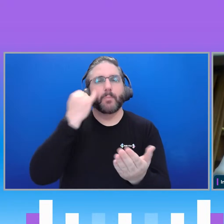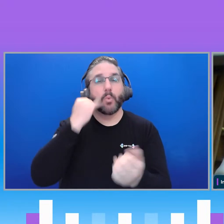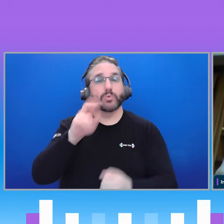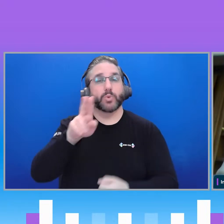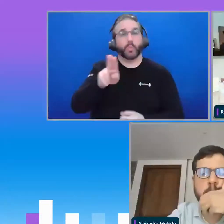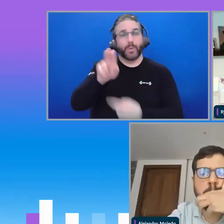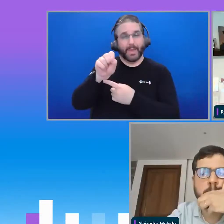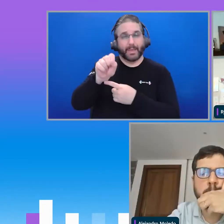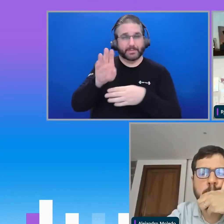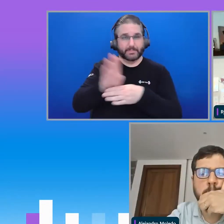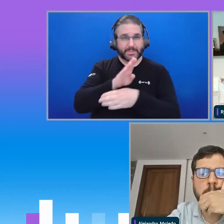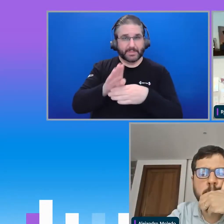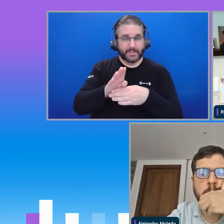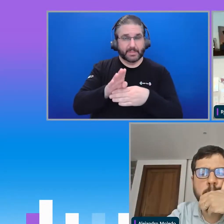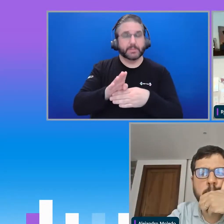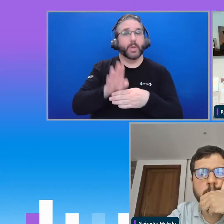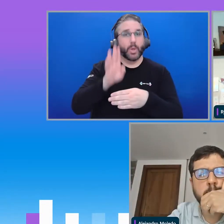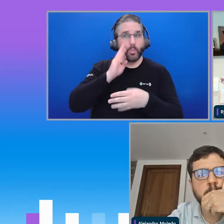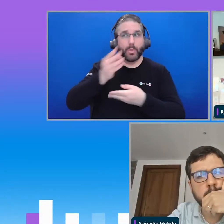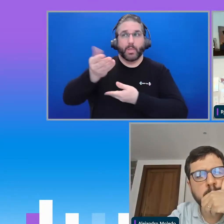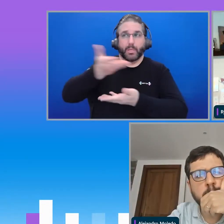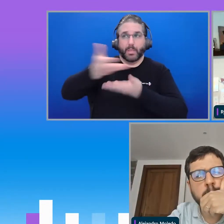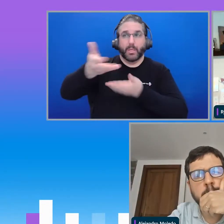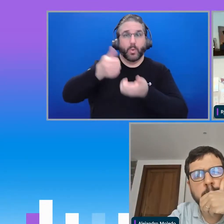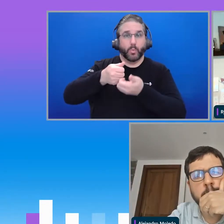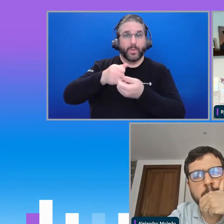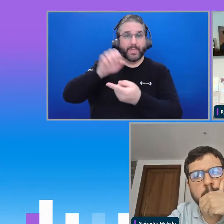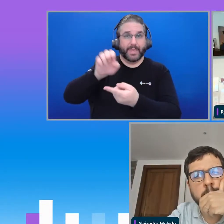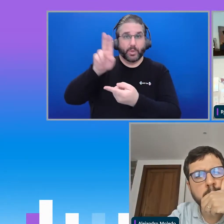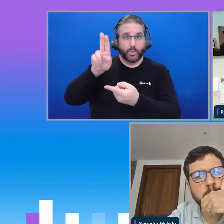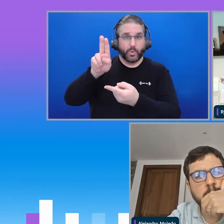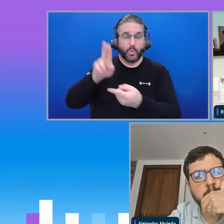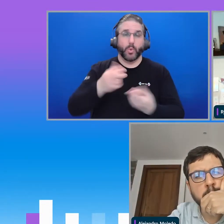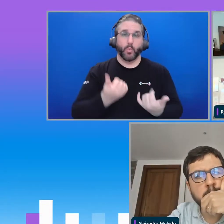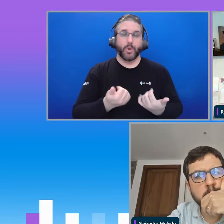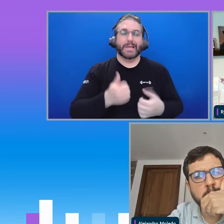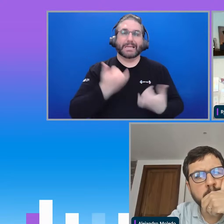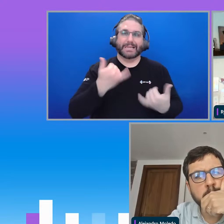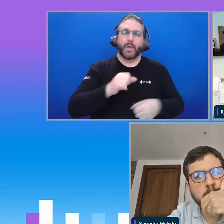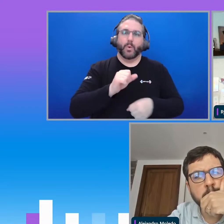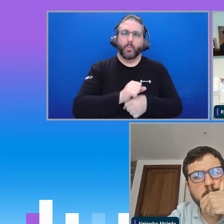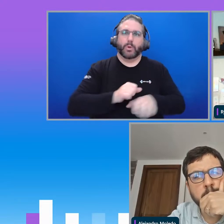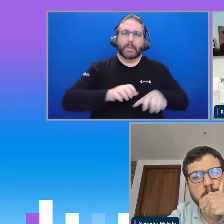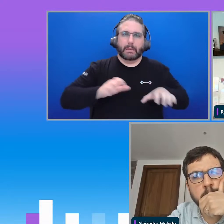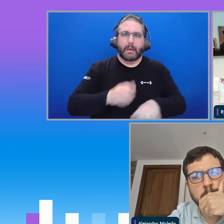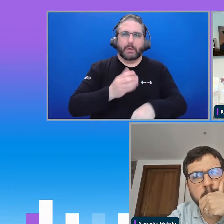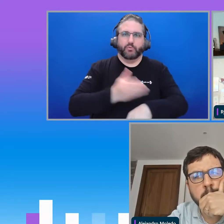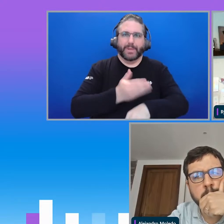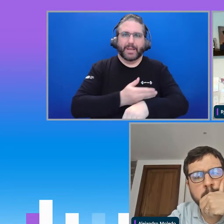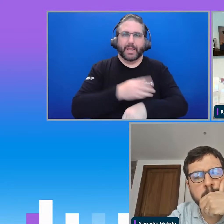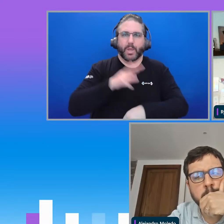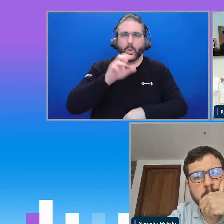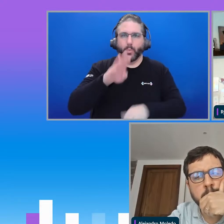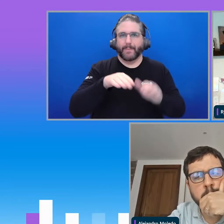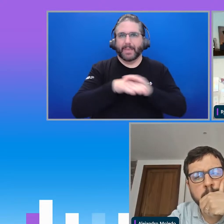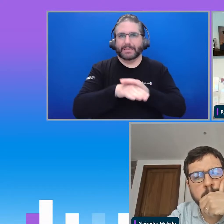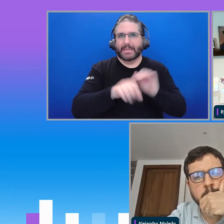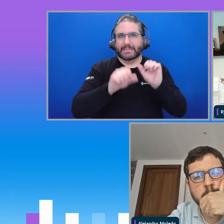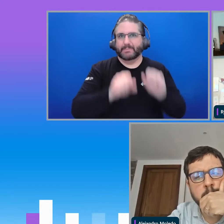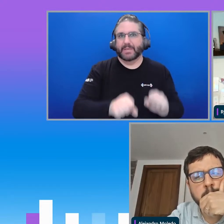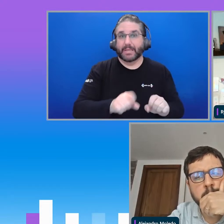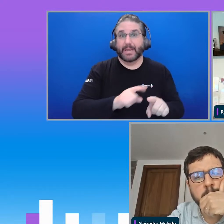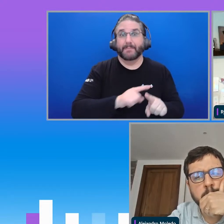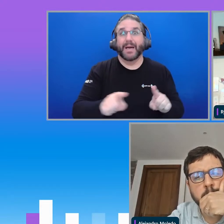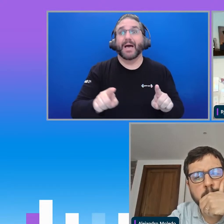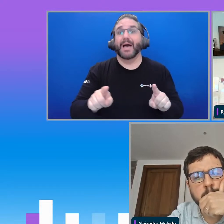business in the EU is actively remediating web accessibility issues, but does not completely resolve all of the